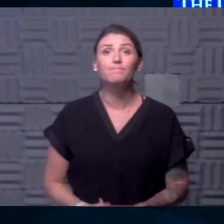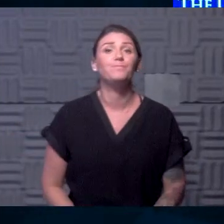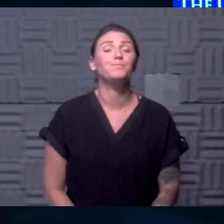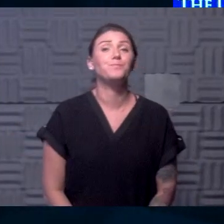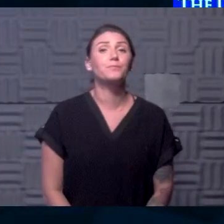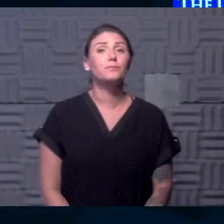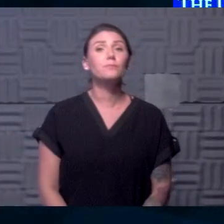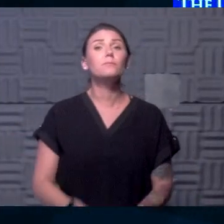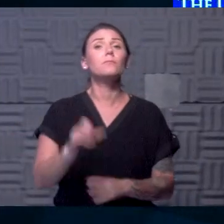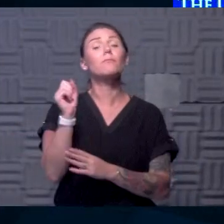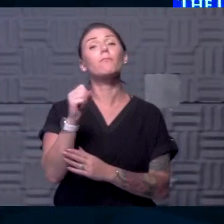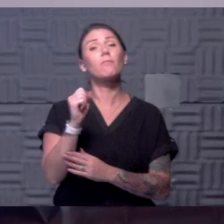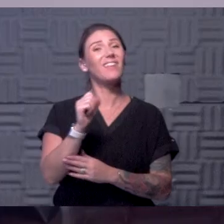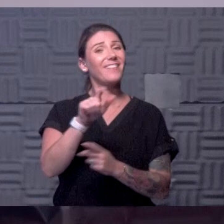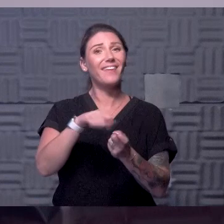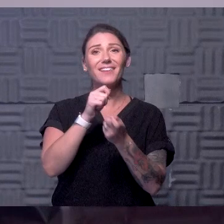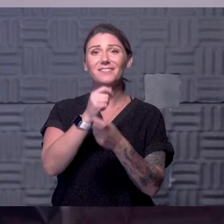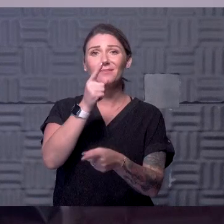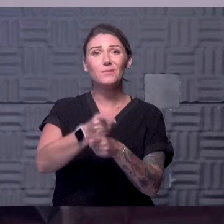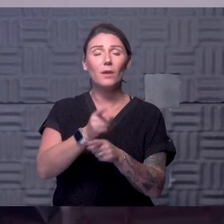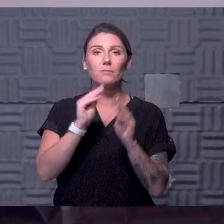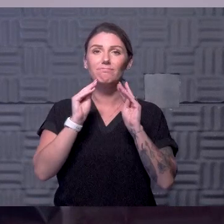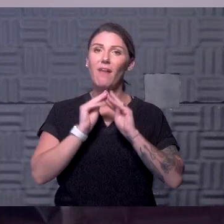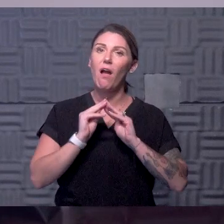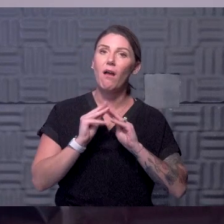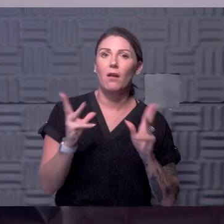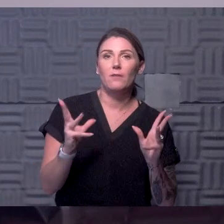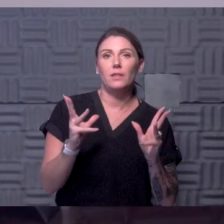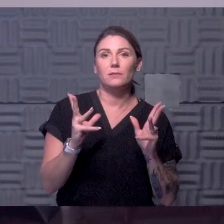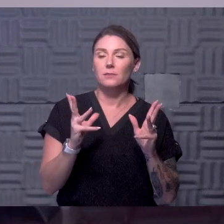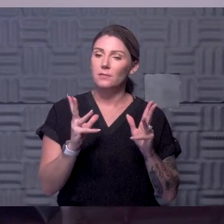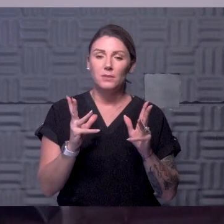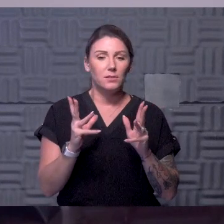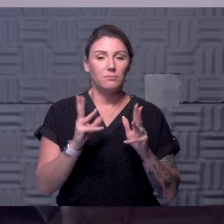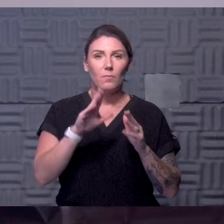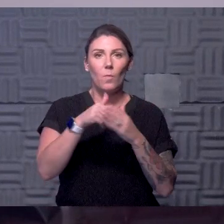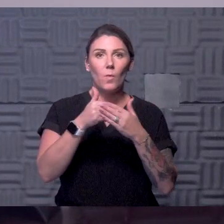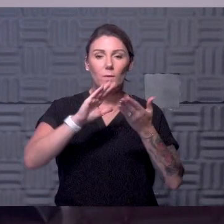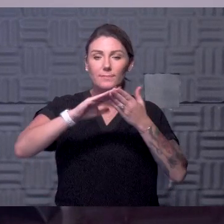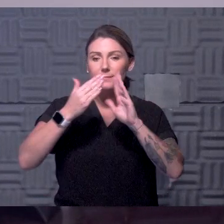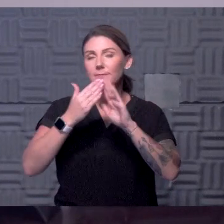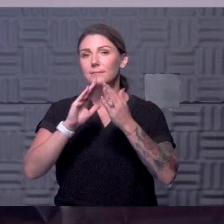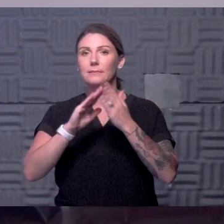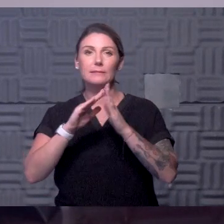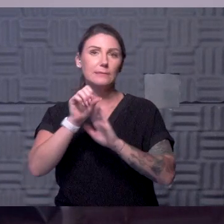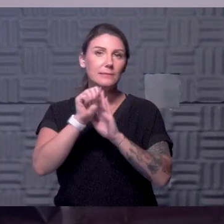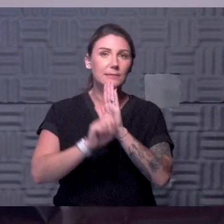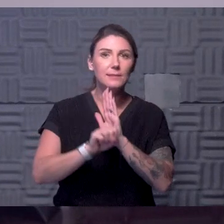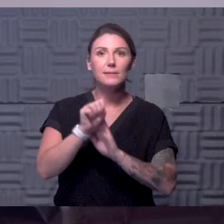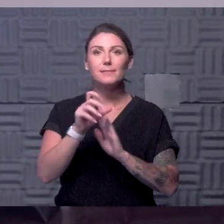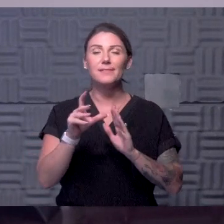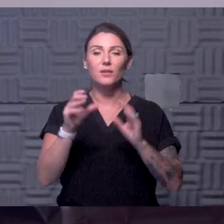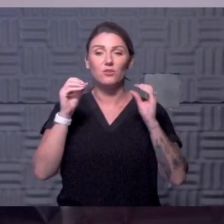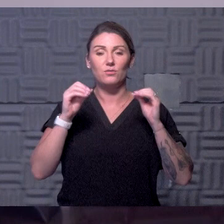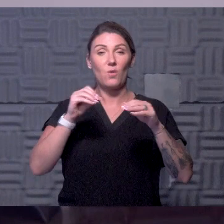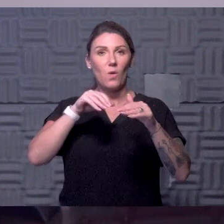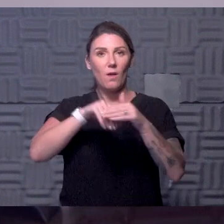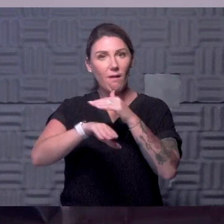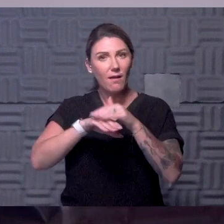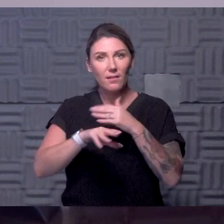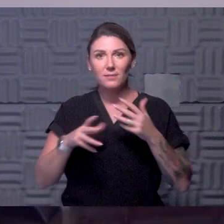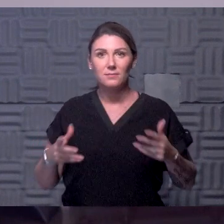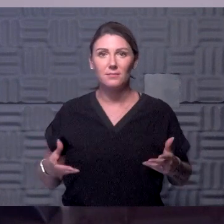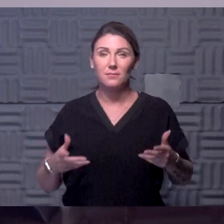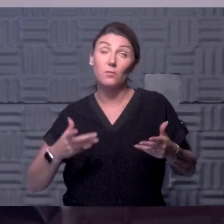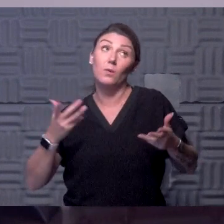Yeah, that's exactly right, because obviously across the city and across the state, we don't have access, sometimes